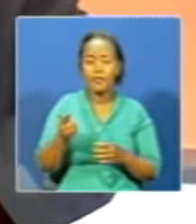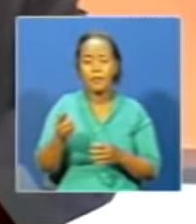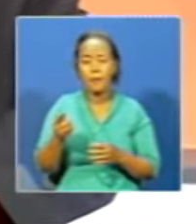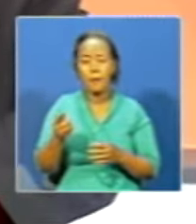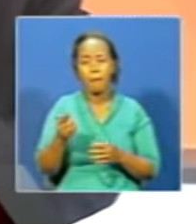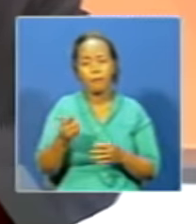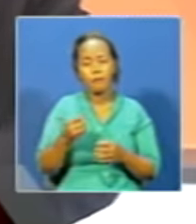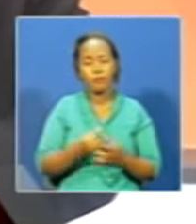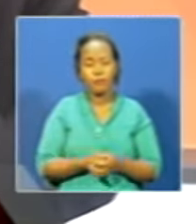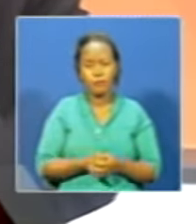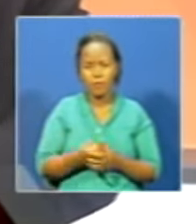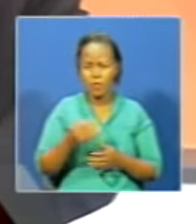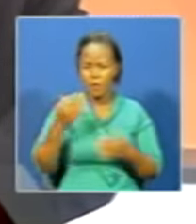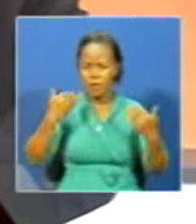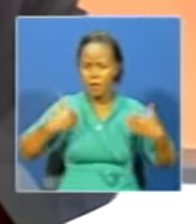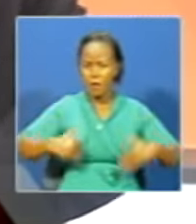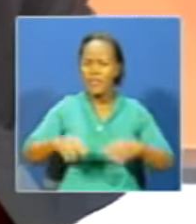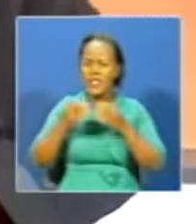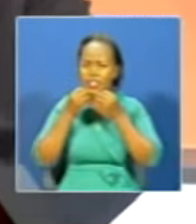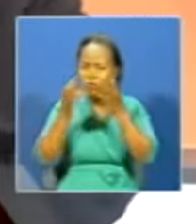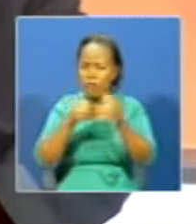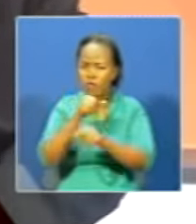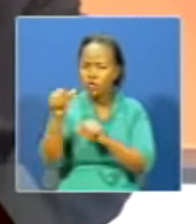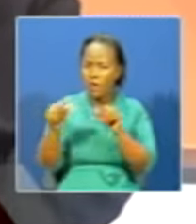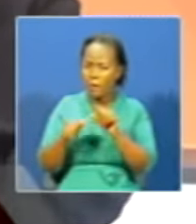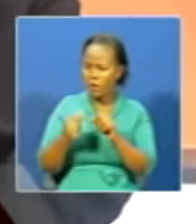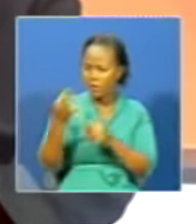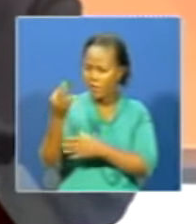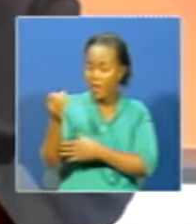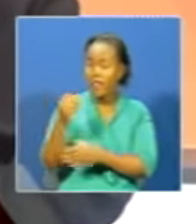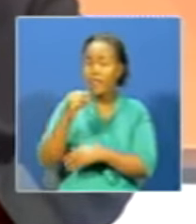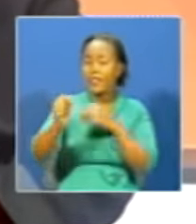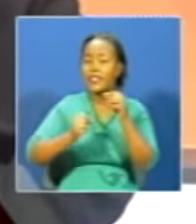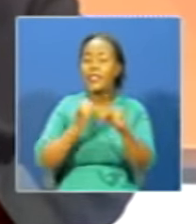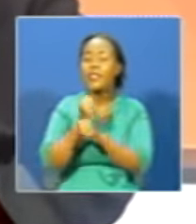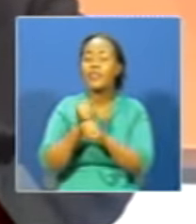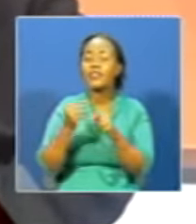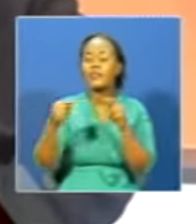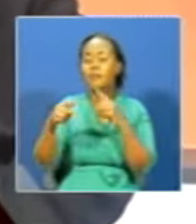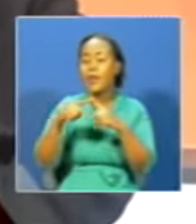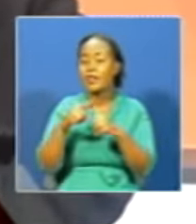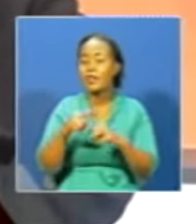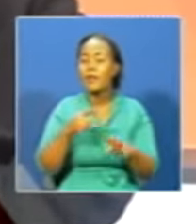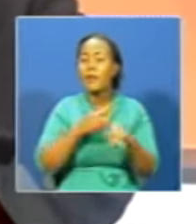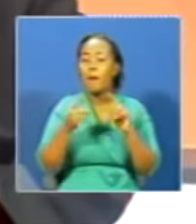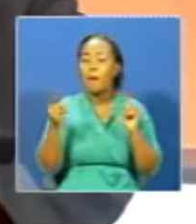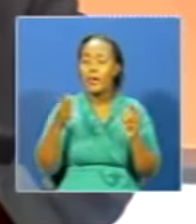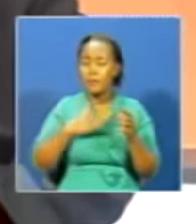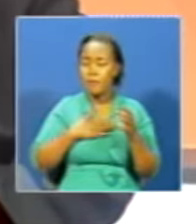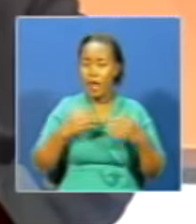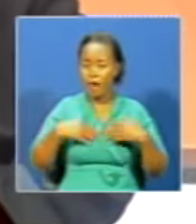Yes, I've been in for about 30 years plus. Yeah. But I've only served 2 regimes.